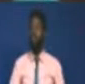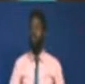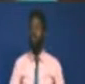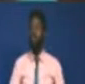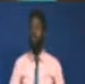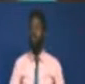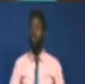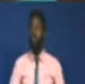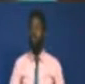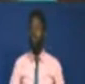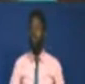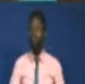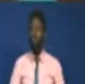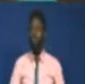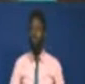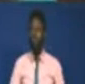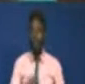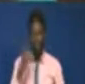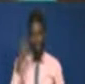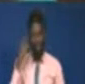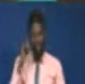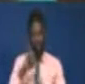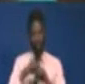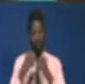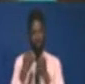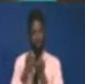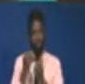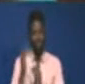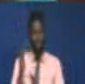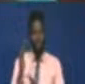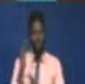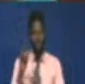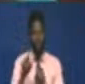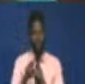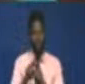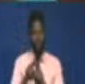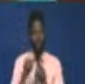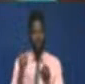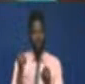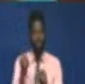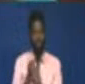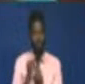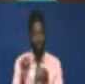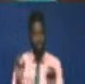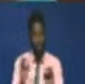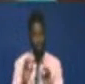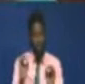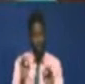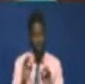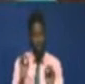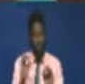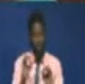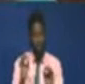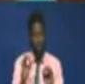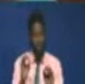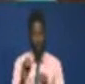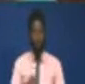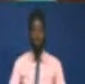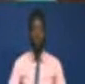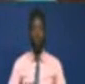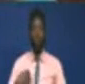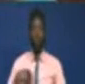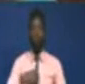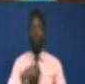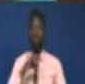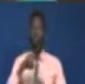I think it was about social security and unemployment. We cannot run away from unemployment in this country, and